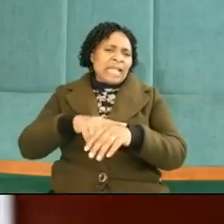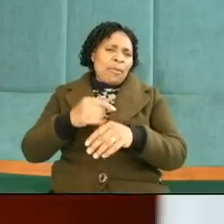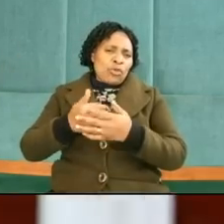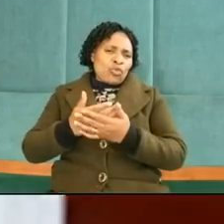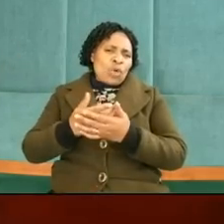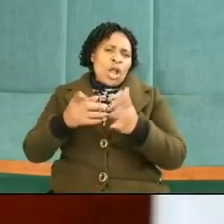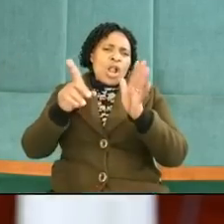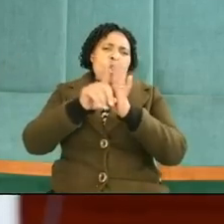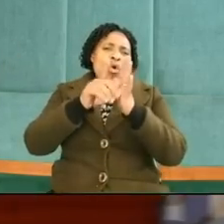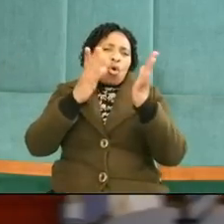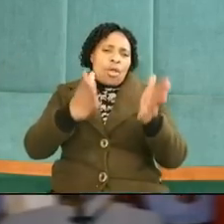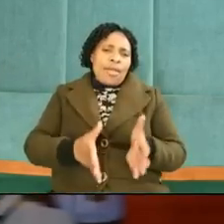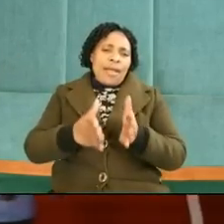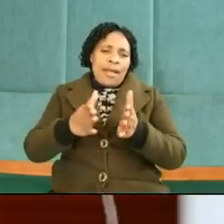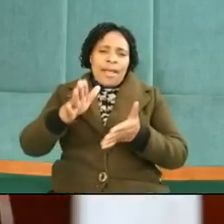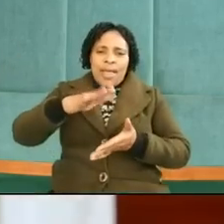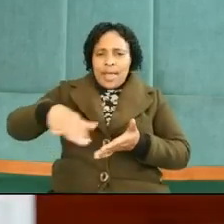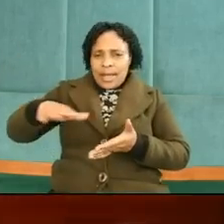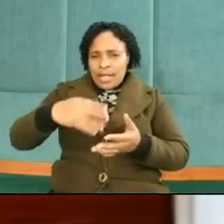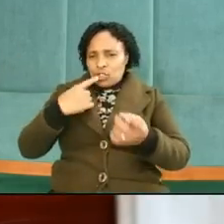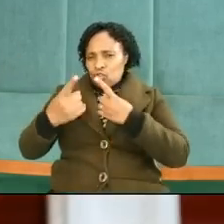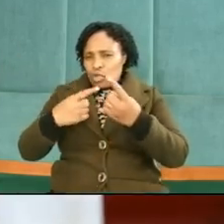realm, let's talk some law.